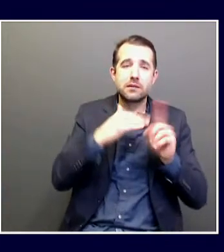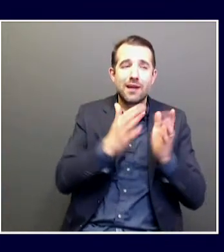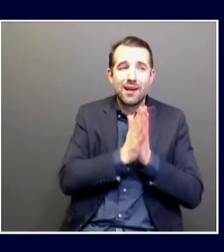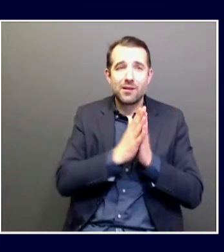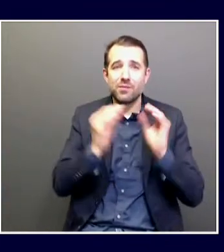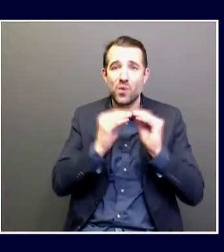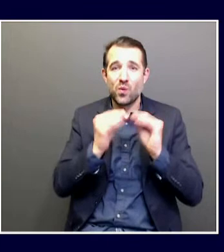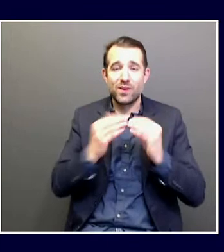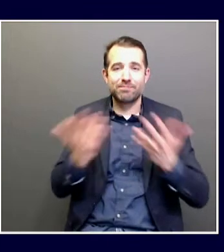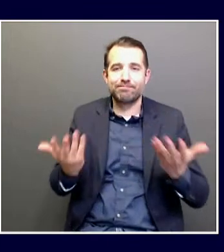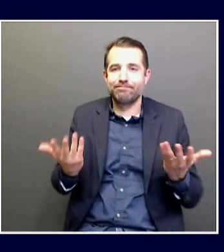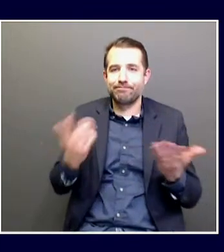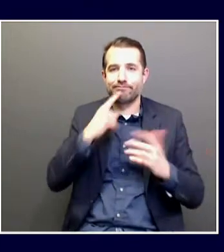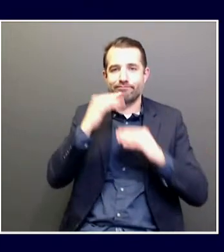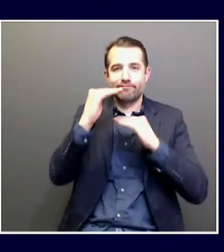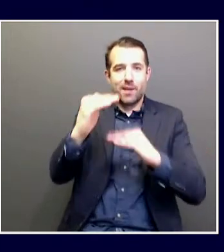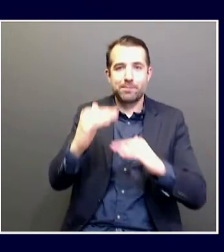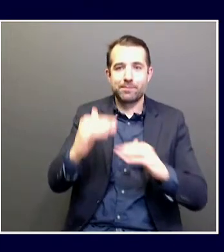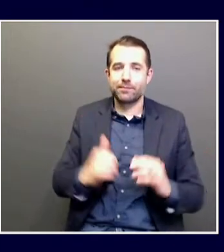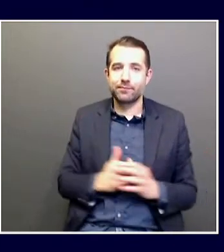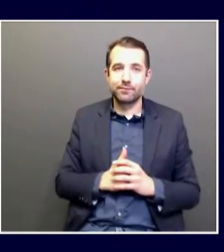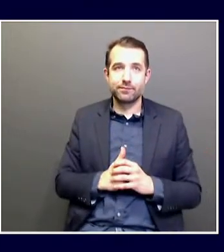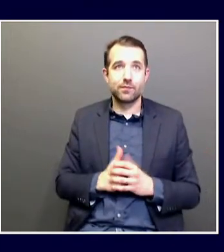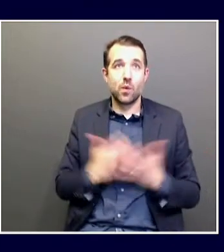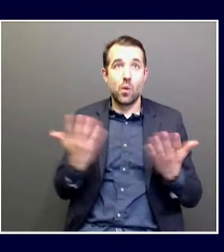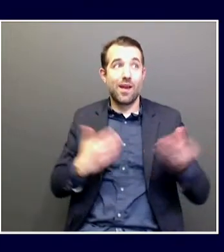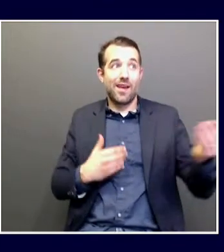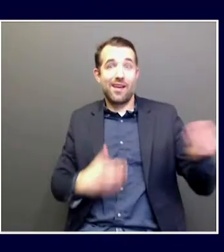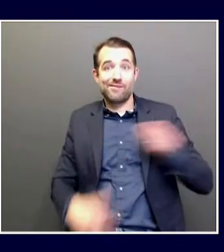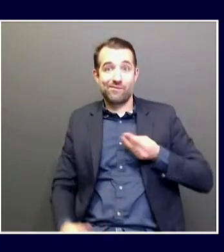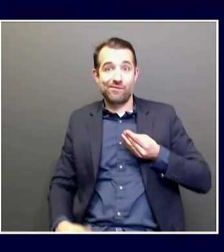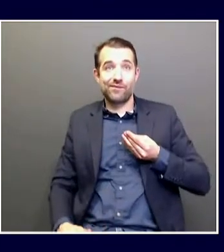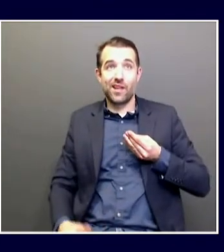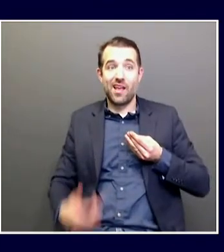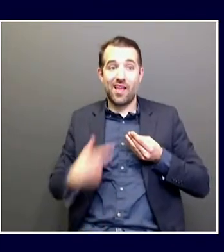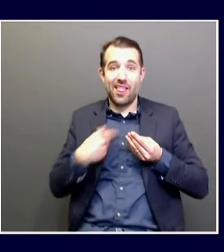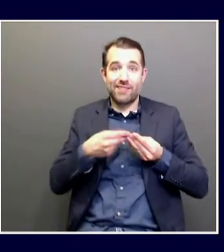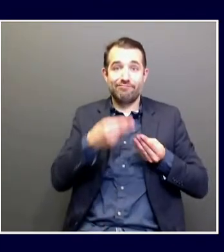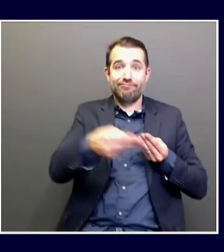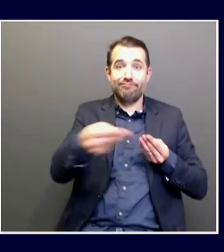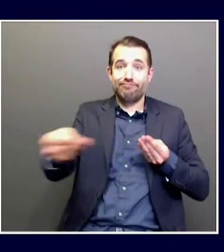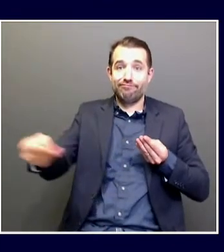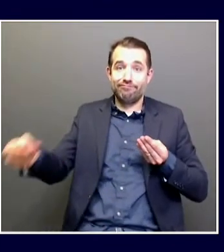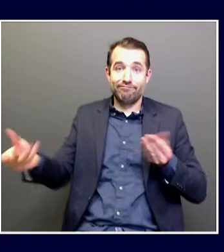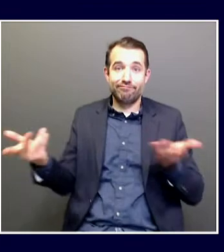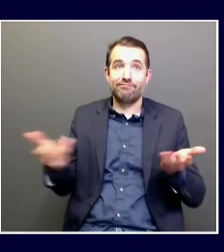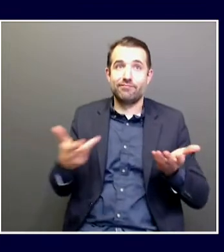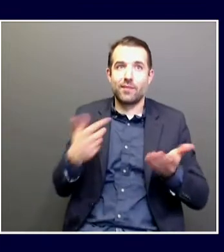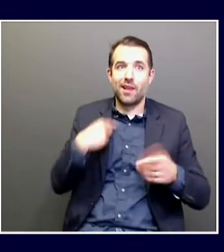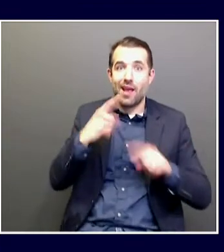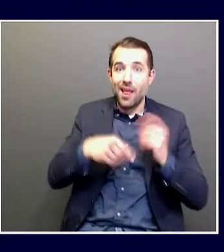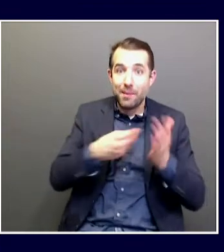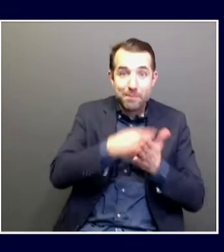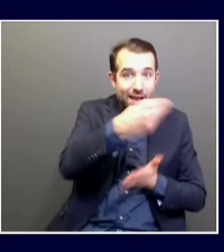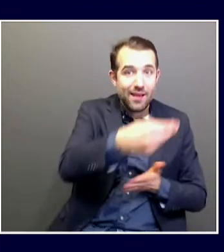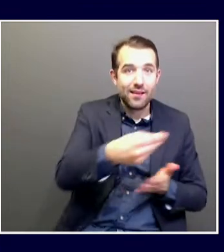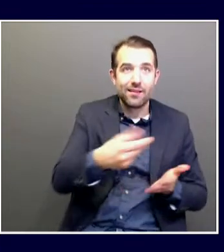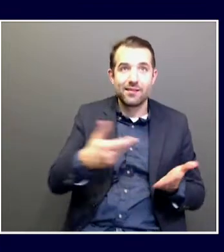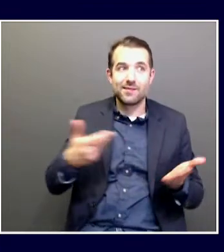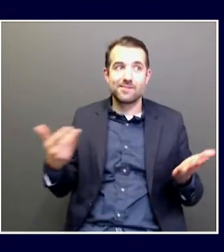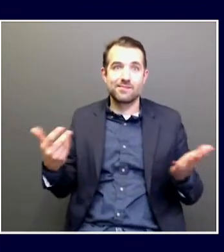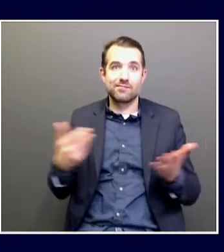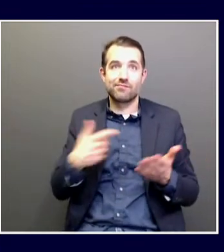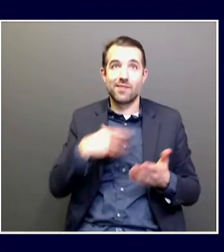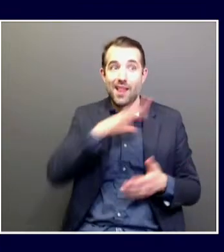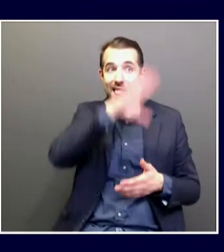in cases here. But this is not a drug that's available for purchase on the open market or anything of that sort. It's allocated to us